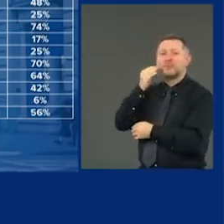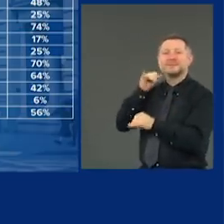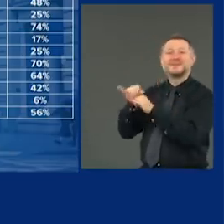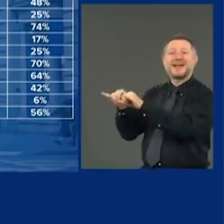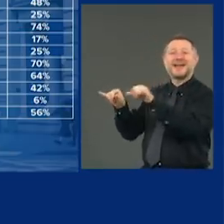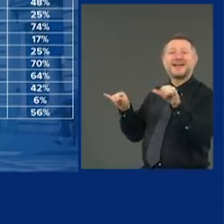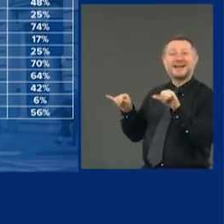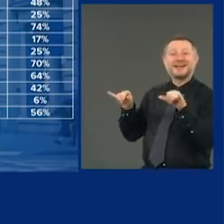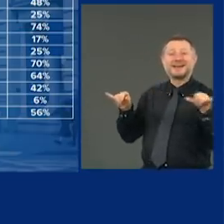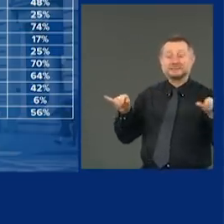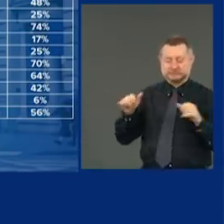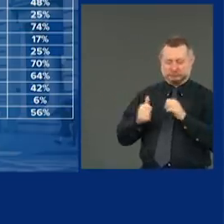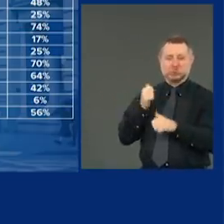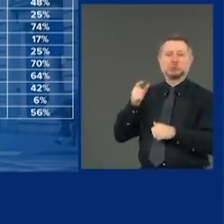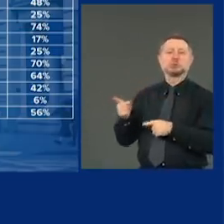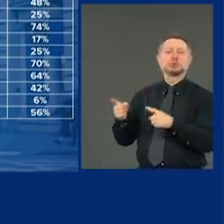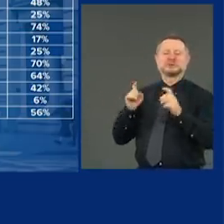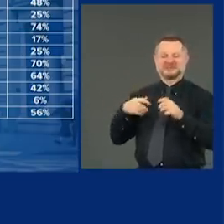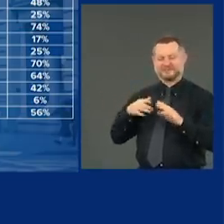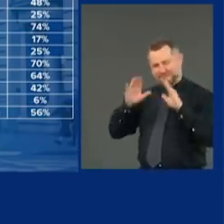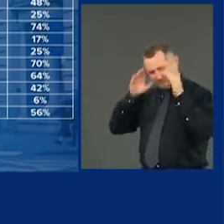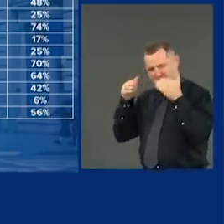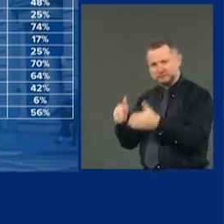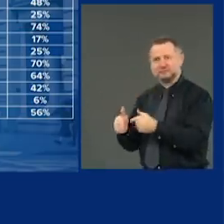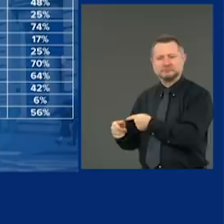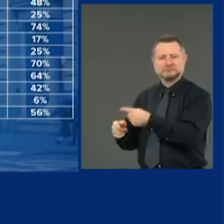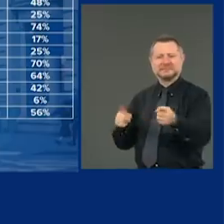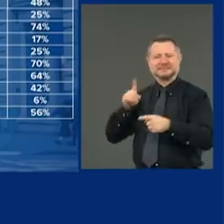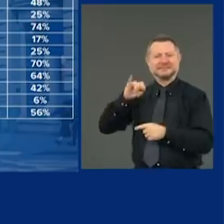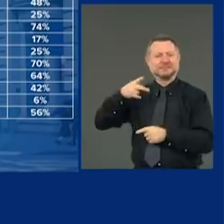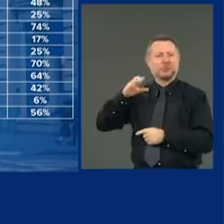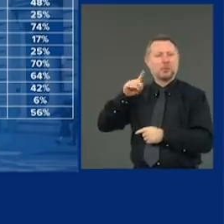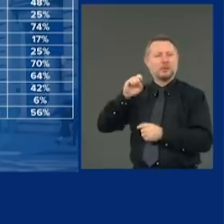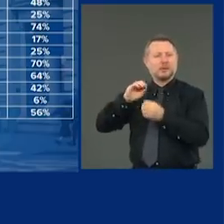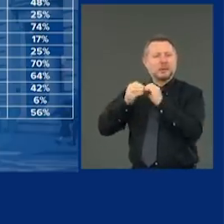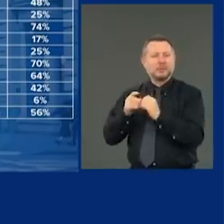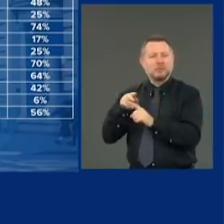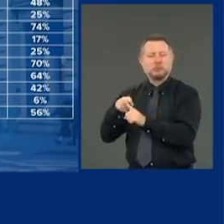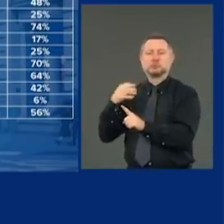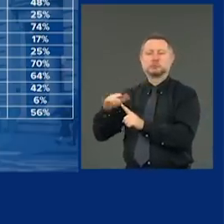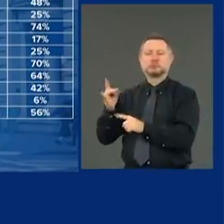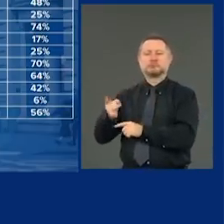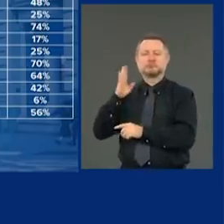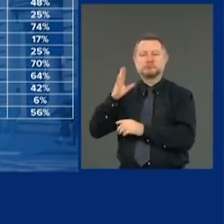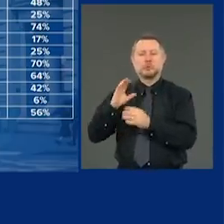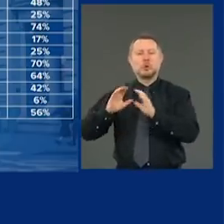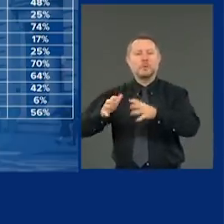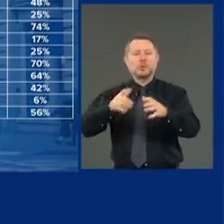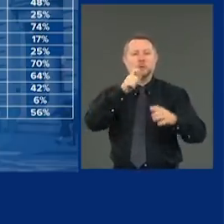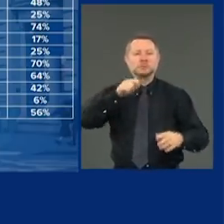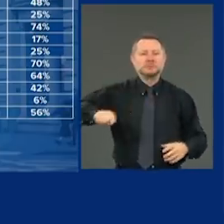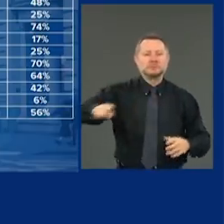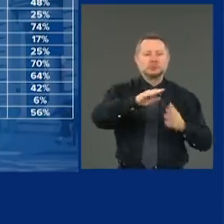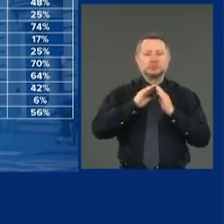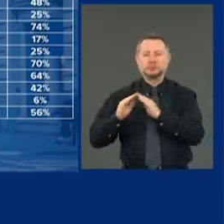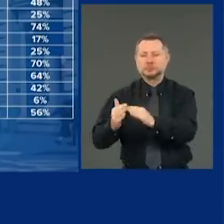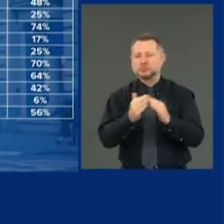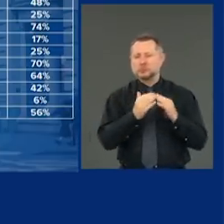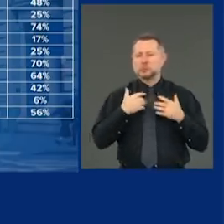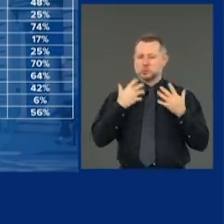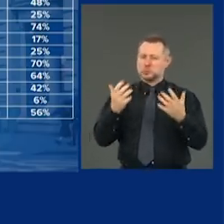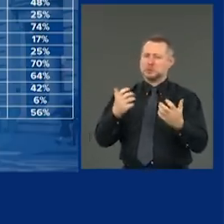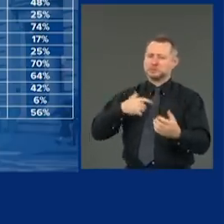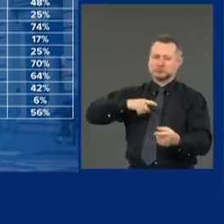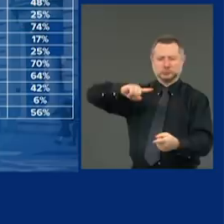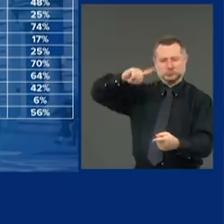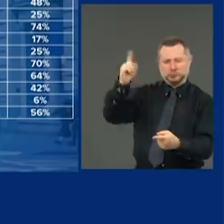going to focus on those zip codes. We're going to focus on those communities, and we want to slow the infection rate even